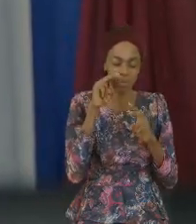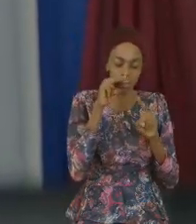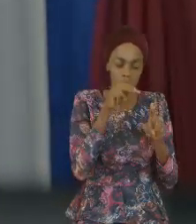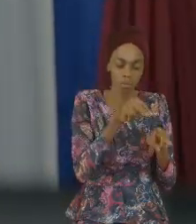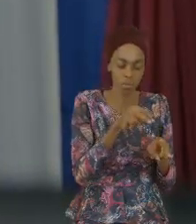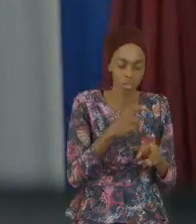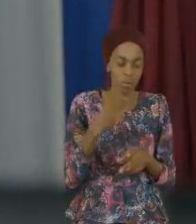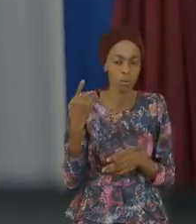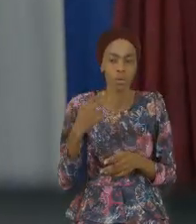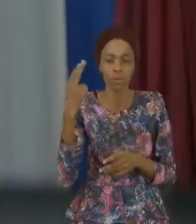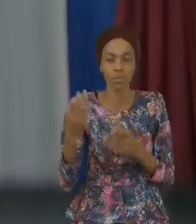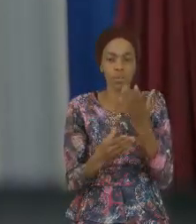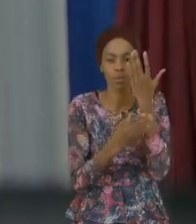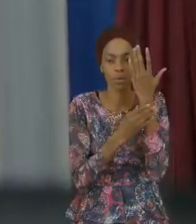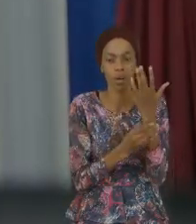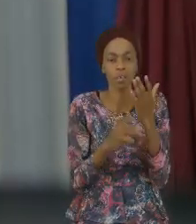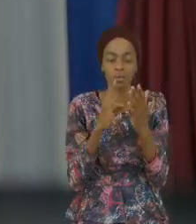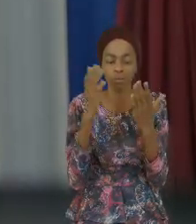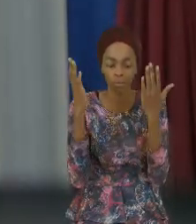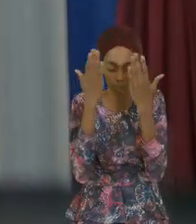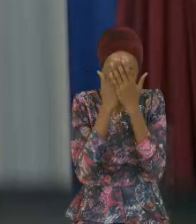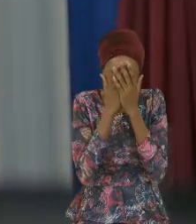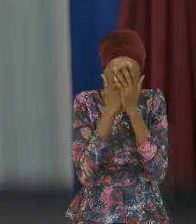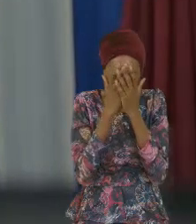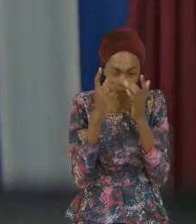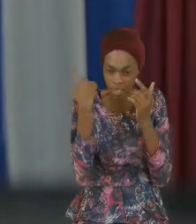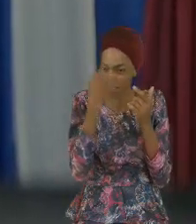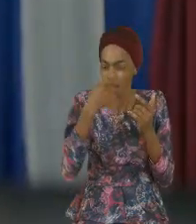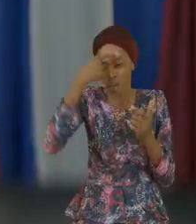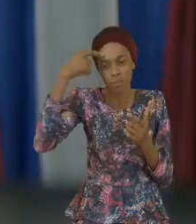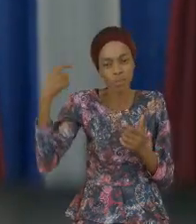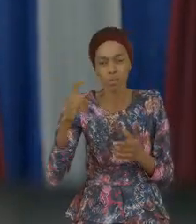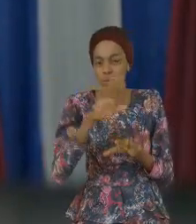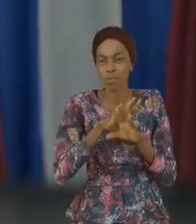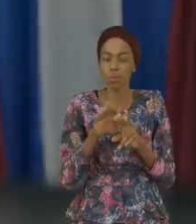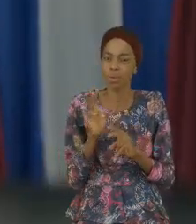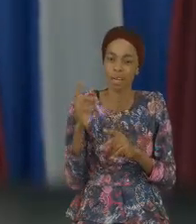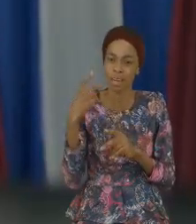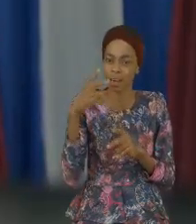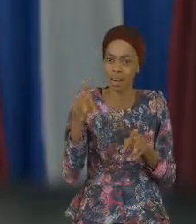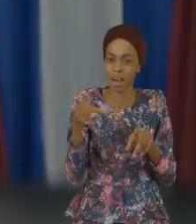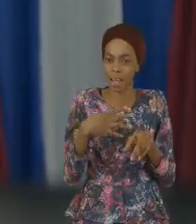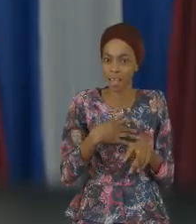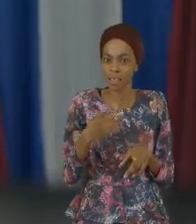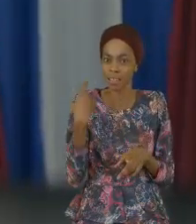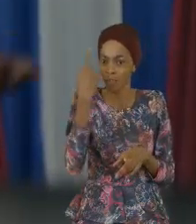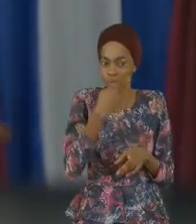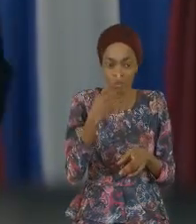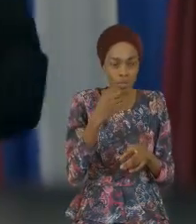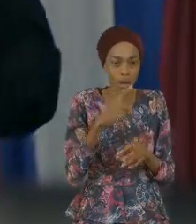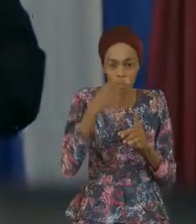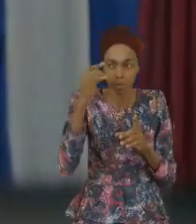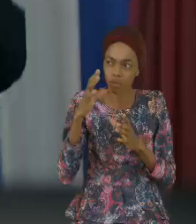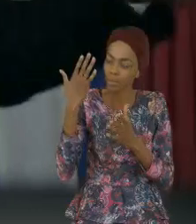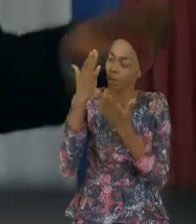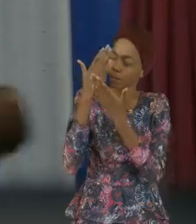using your hand to cover your face, because you don't like the face when you see it in the mirror, you know. We